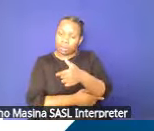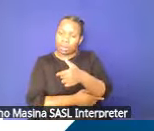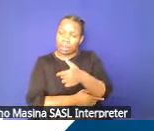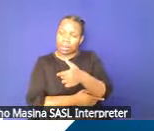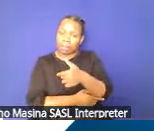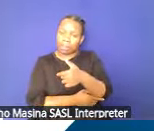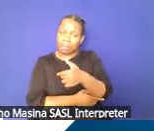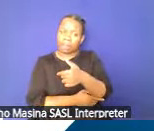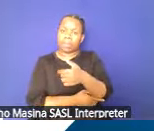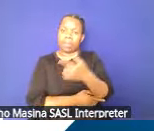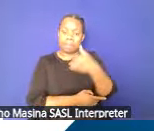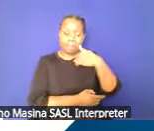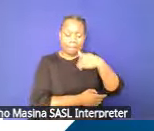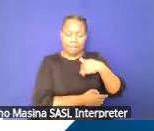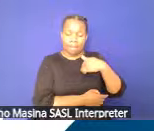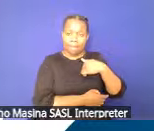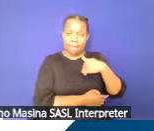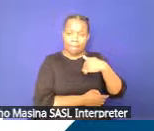then my